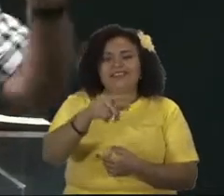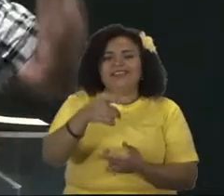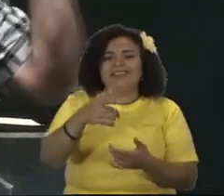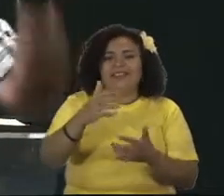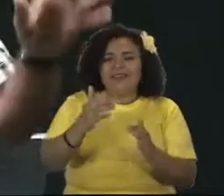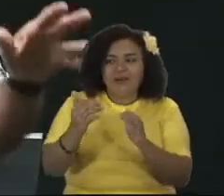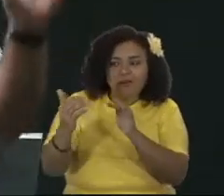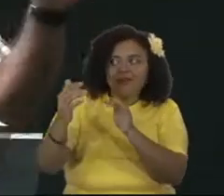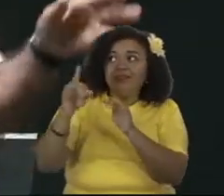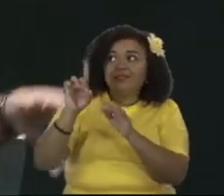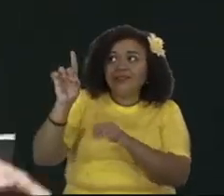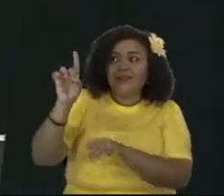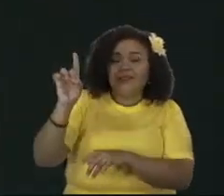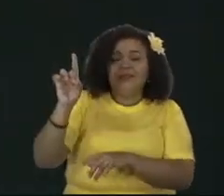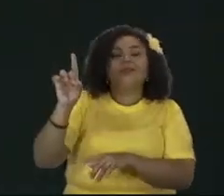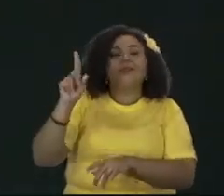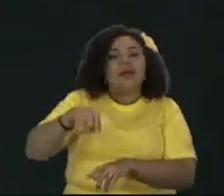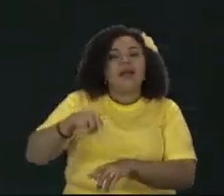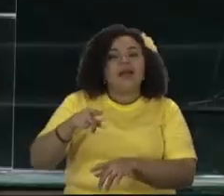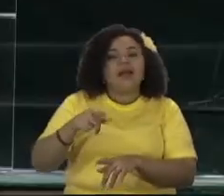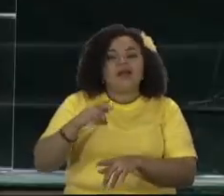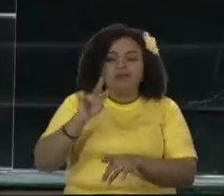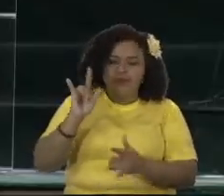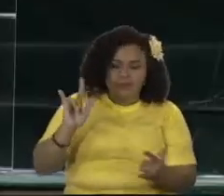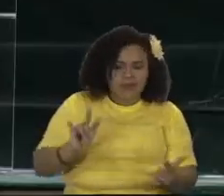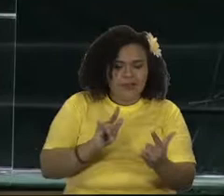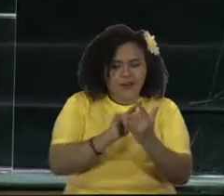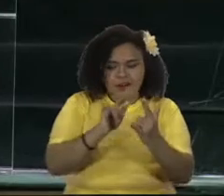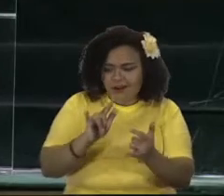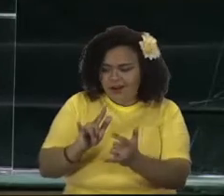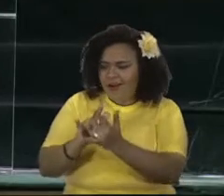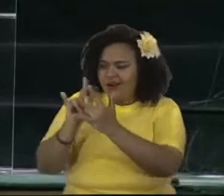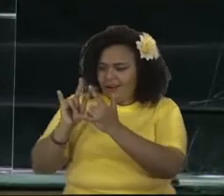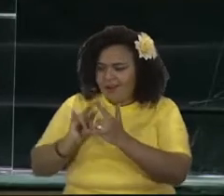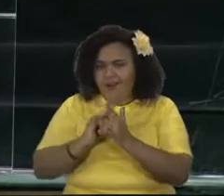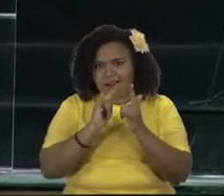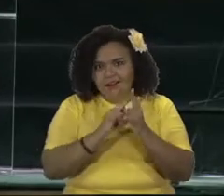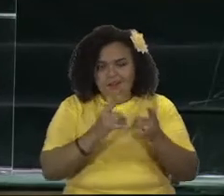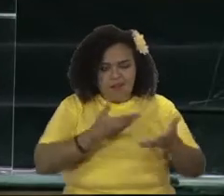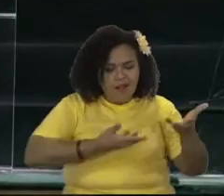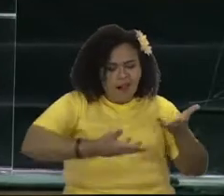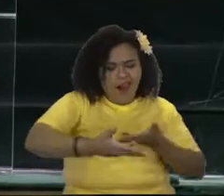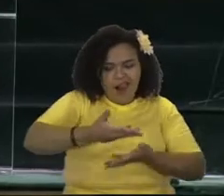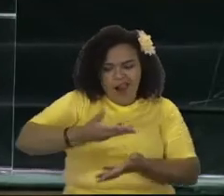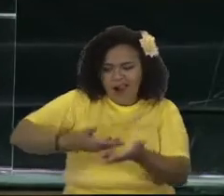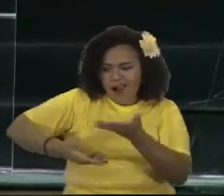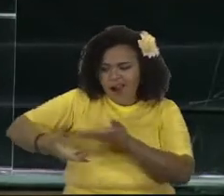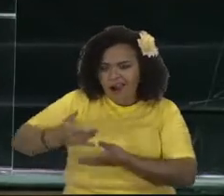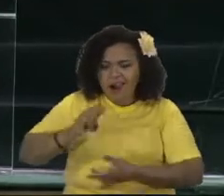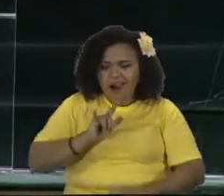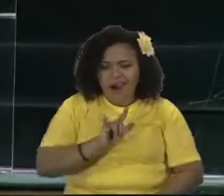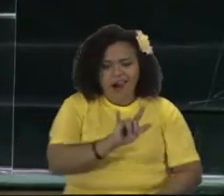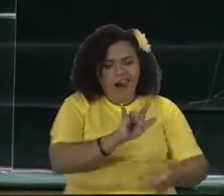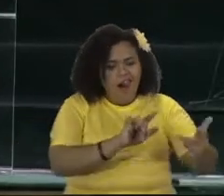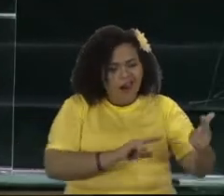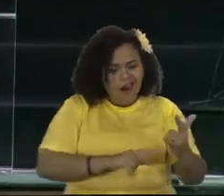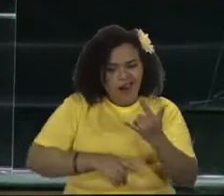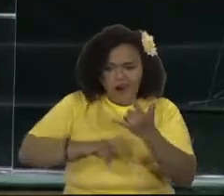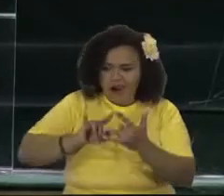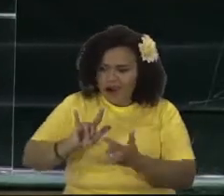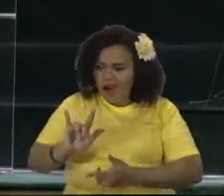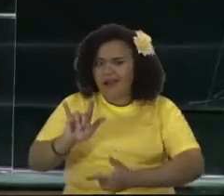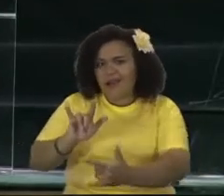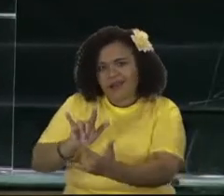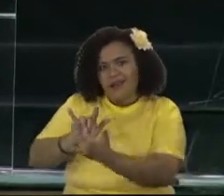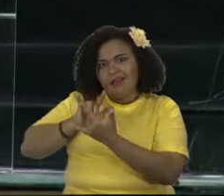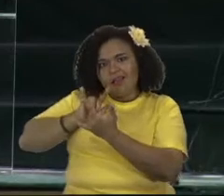I love you, love one another. And that's verse 35. And